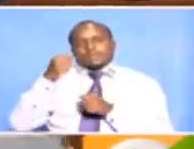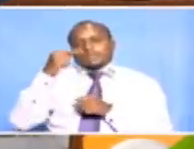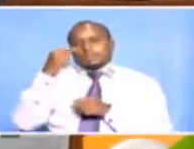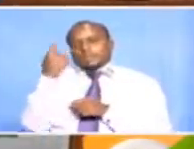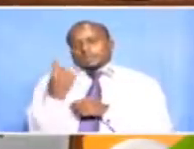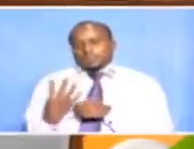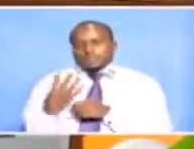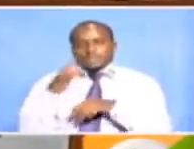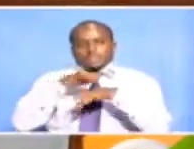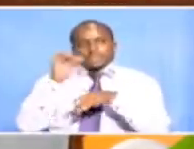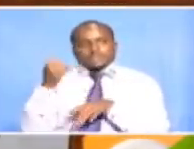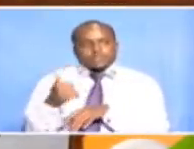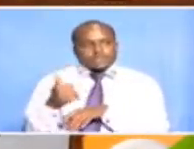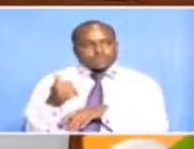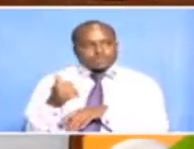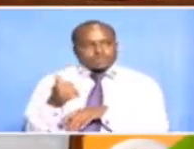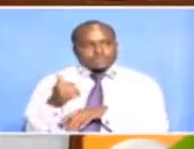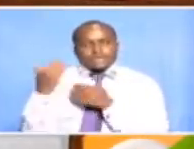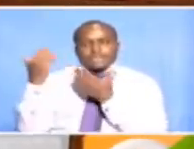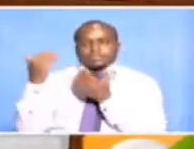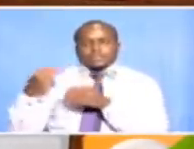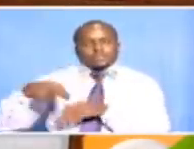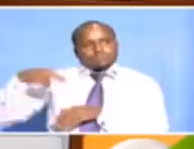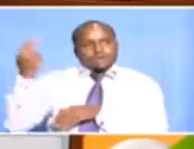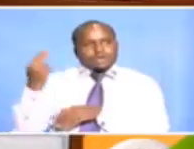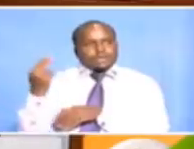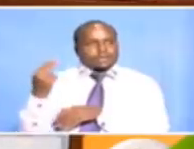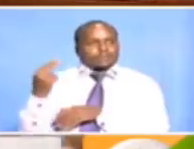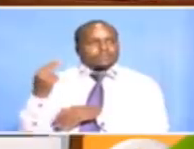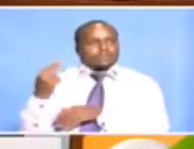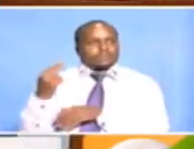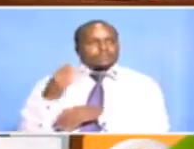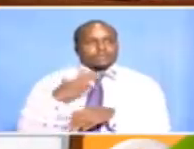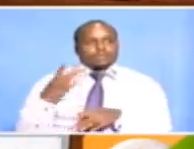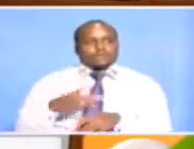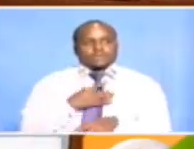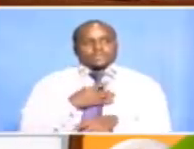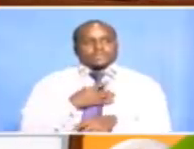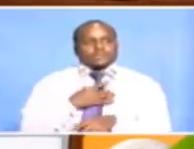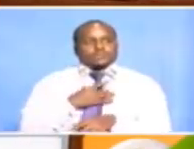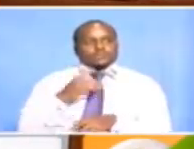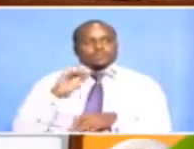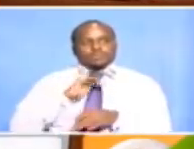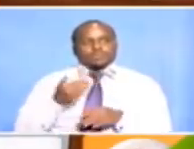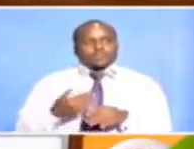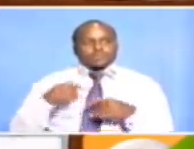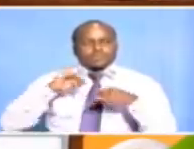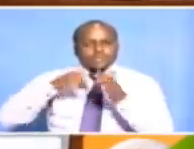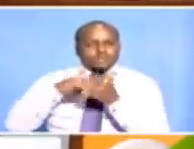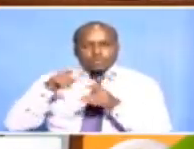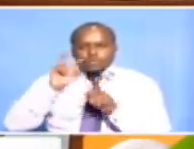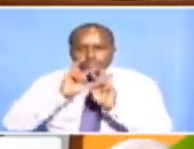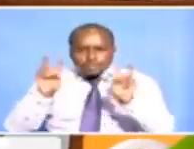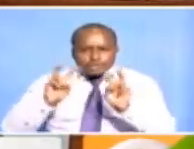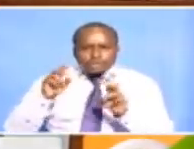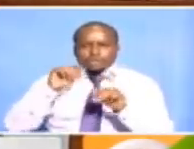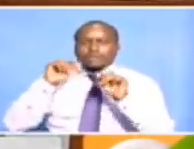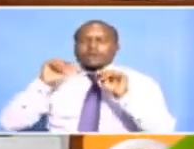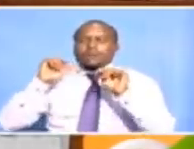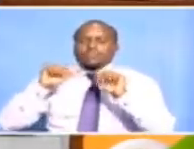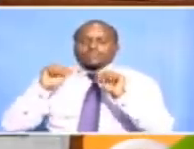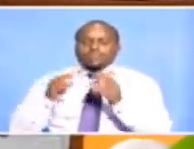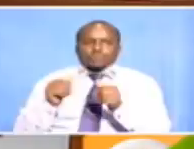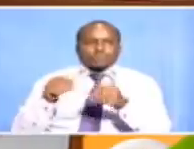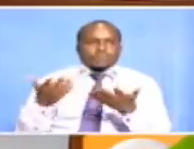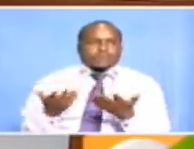touched, the expectations are very high. My visit to Pumwani, I was just going kuangalia. What can we do here? Na